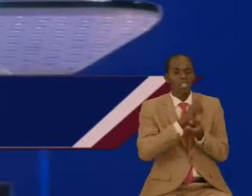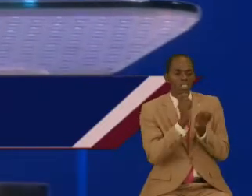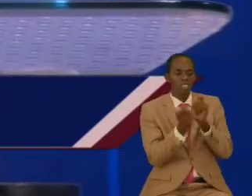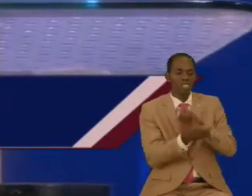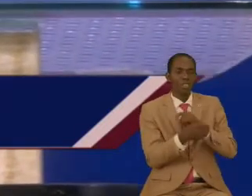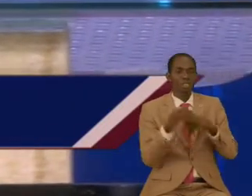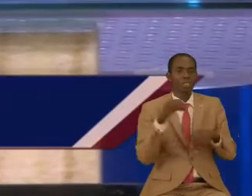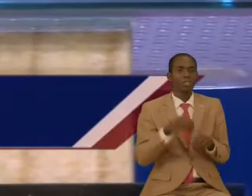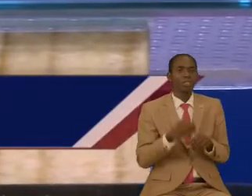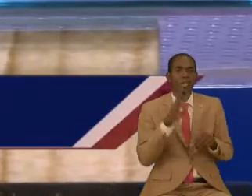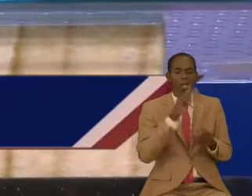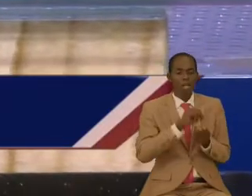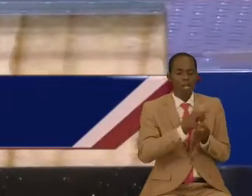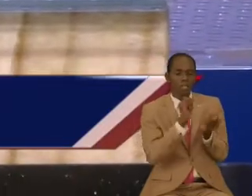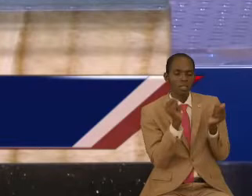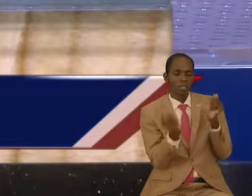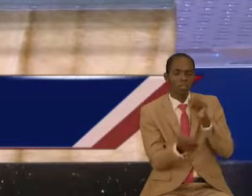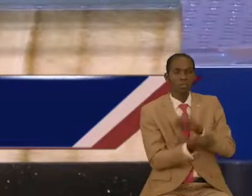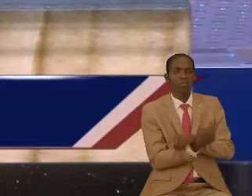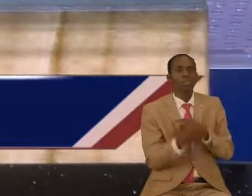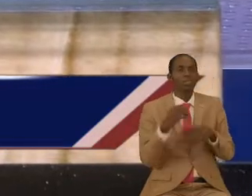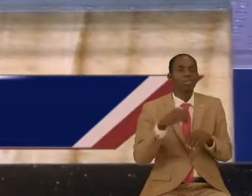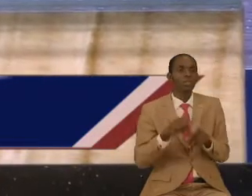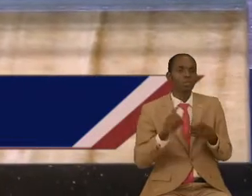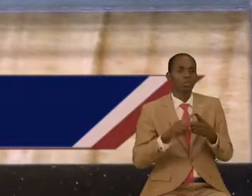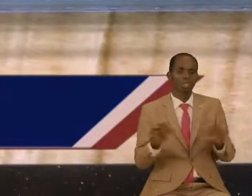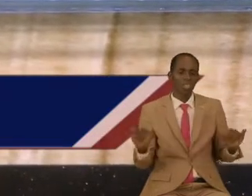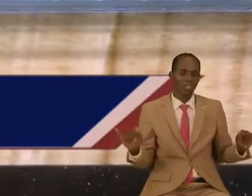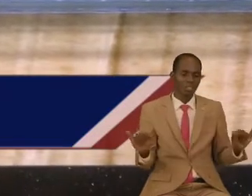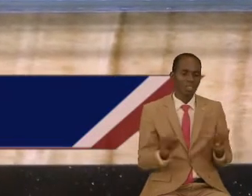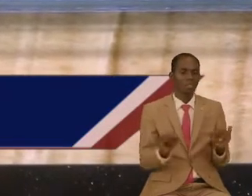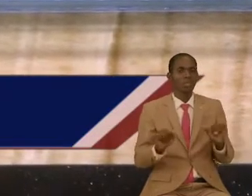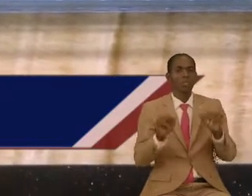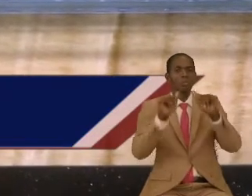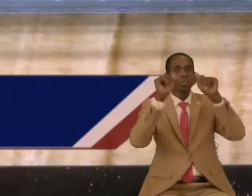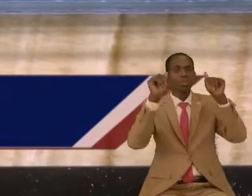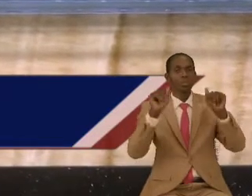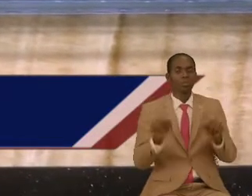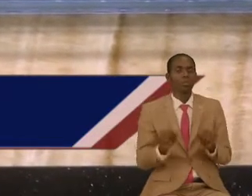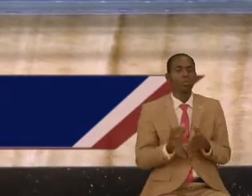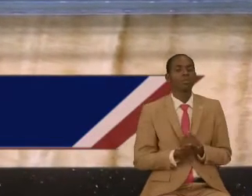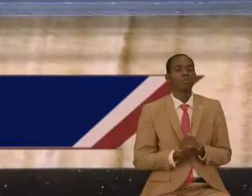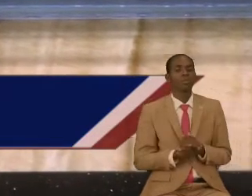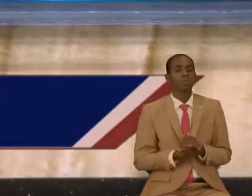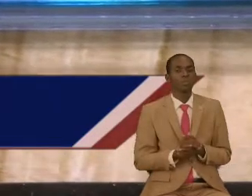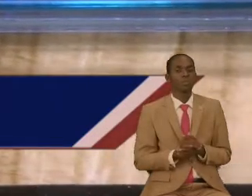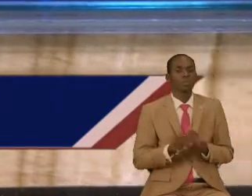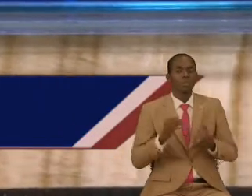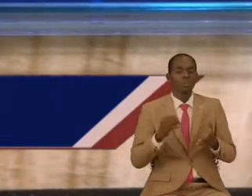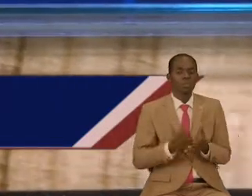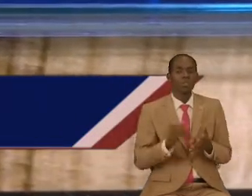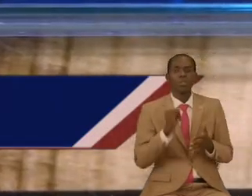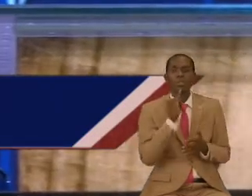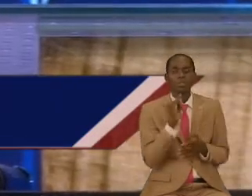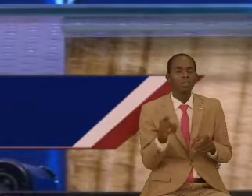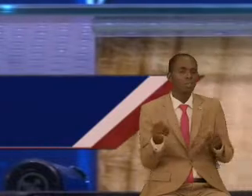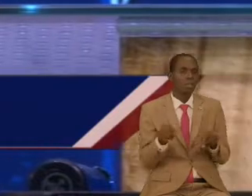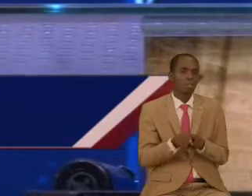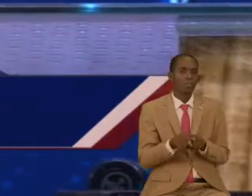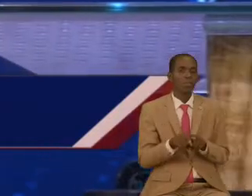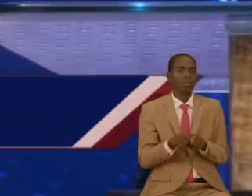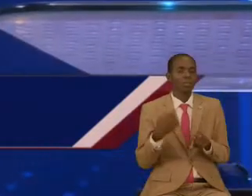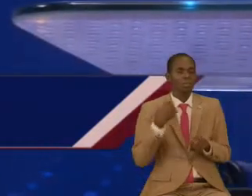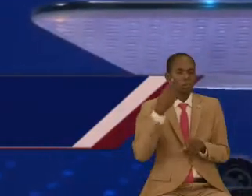are transformed into the same image. It is as we behold